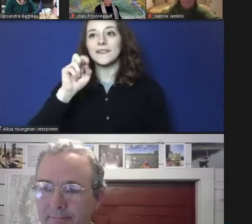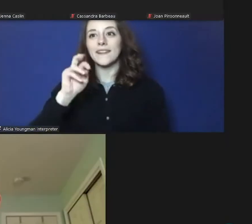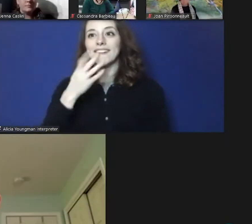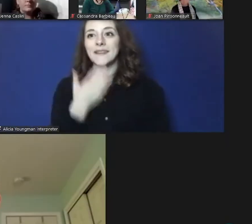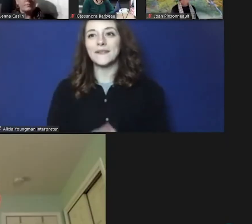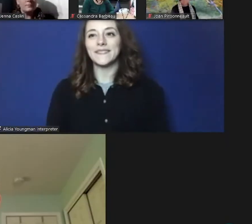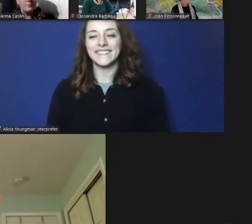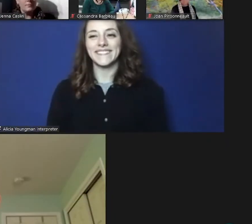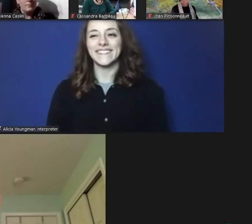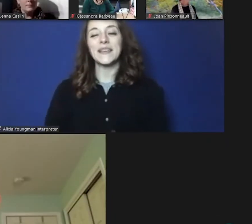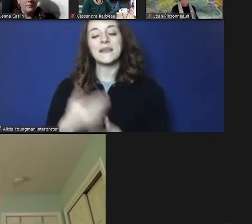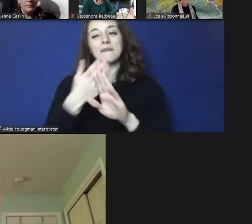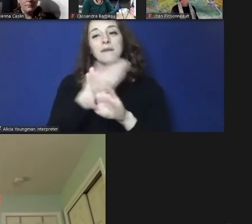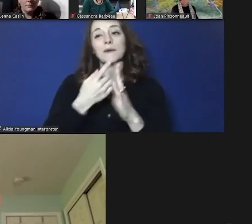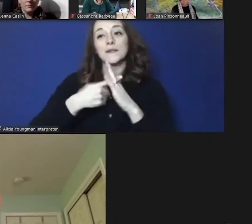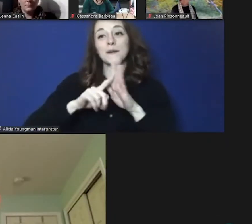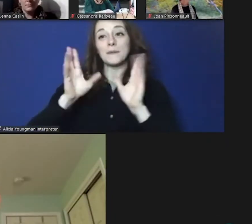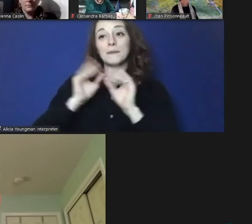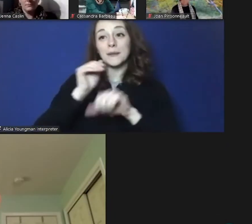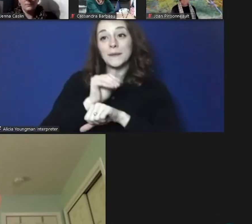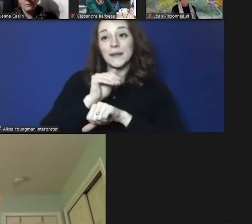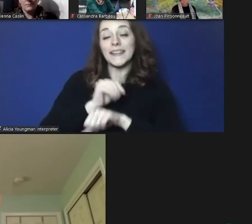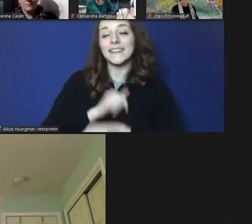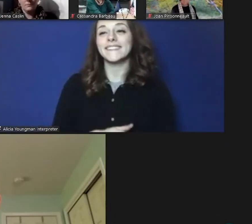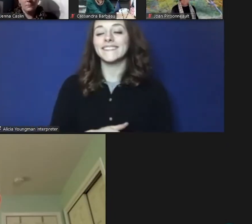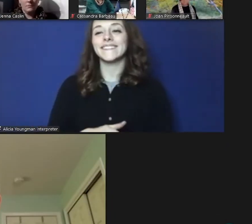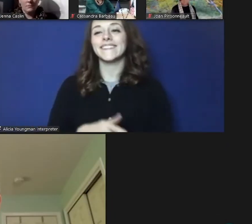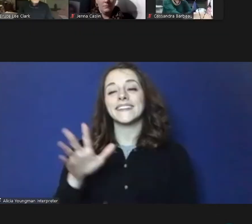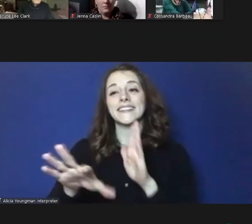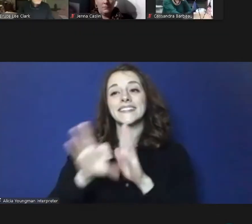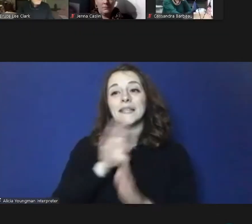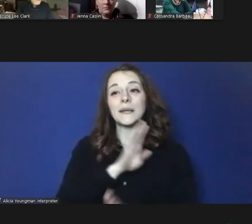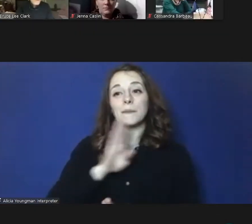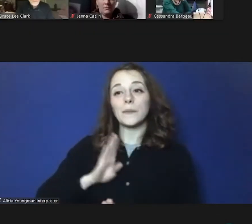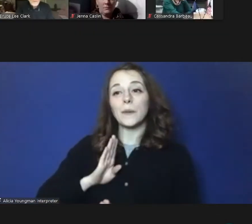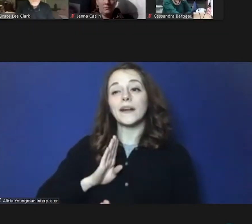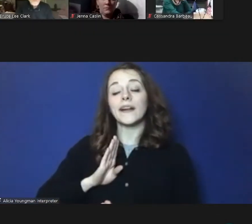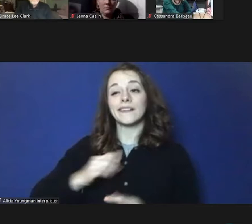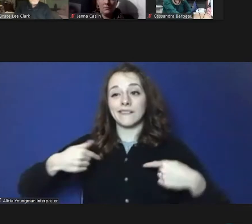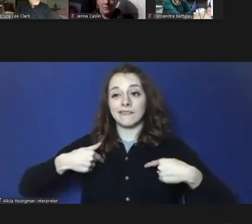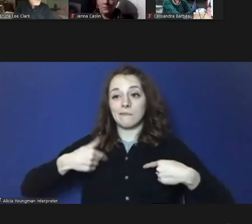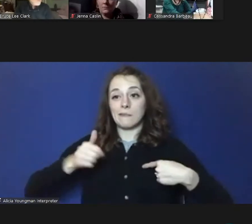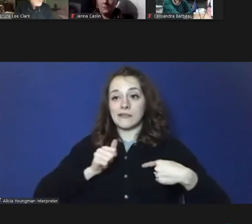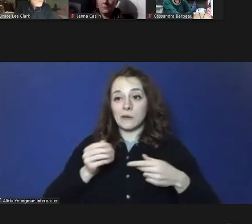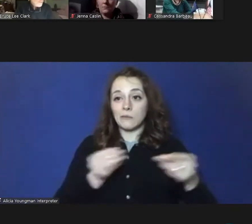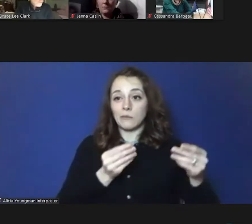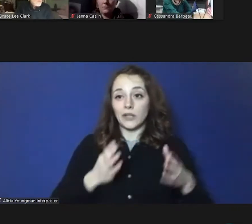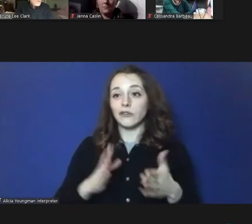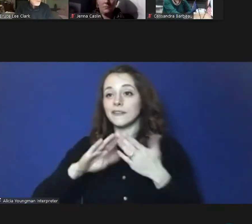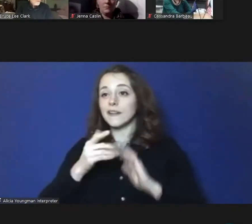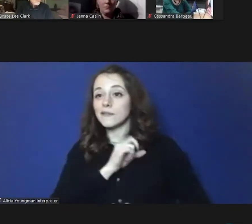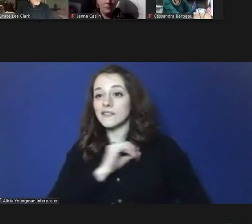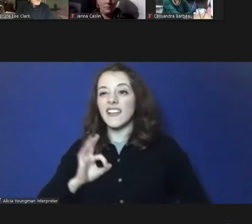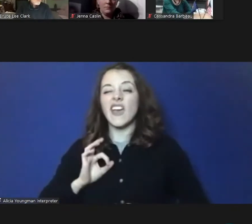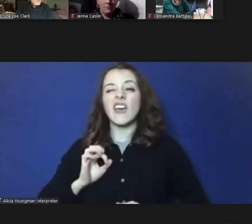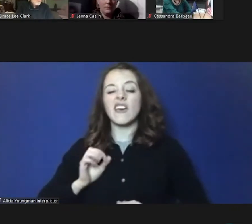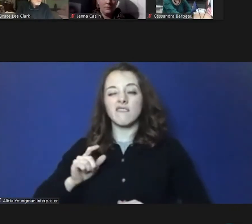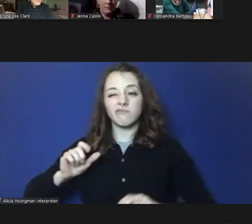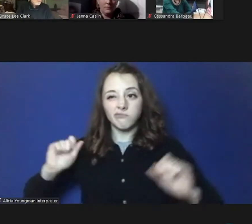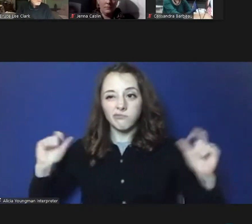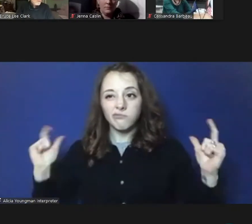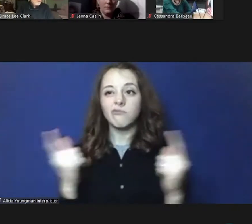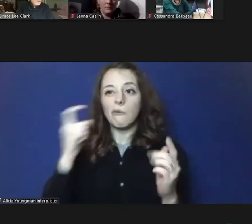Before we get into tonight's meeting, the select board, I as the moderator, the town staff, we all recognize this